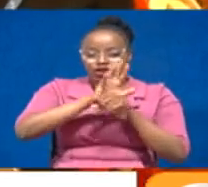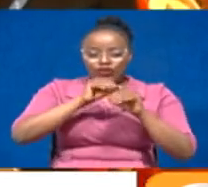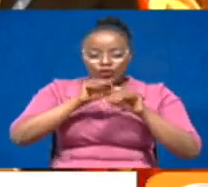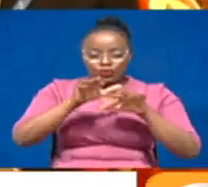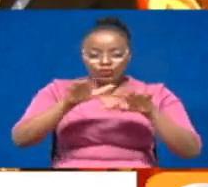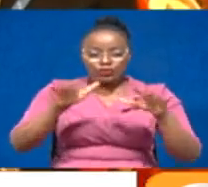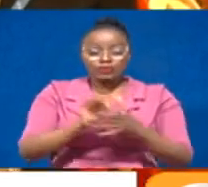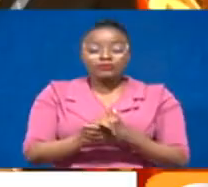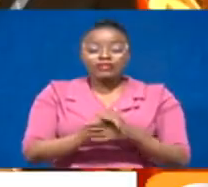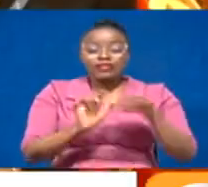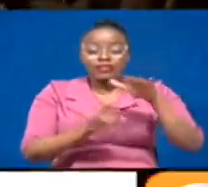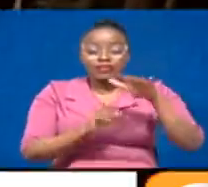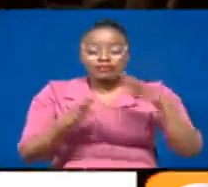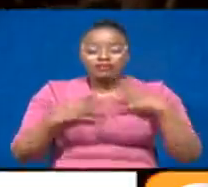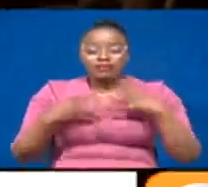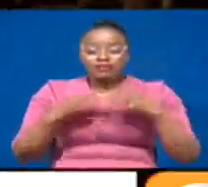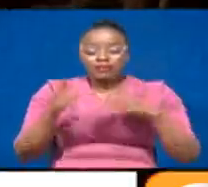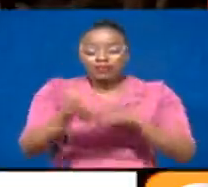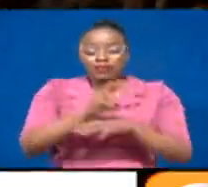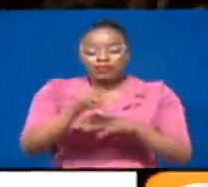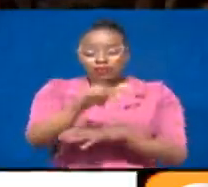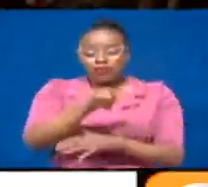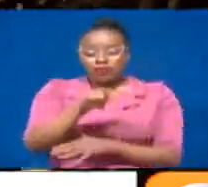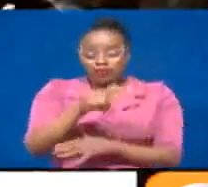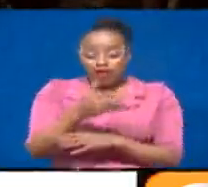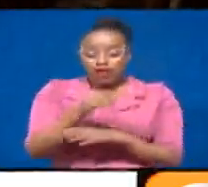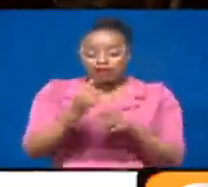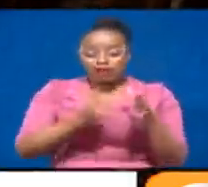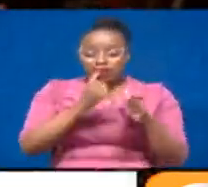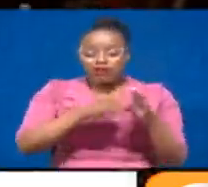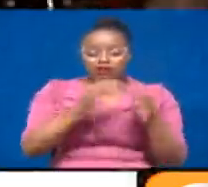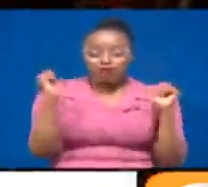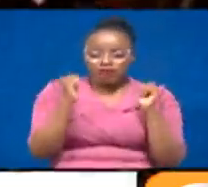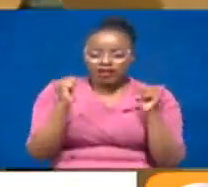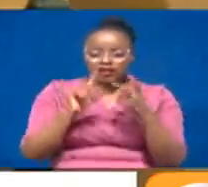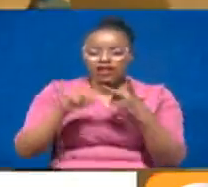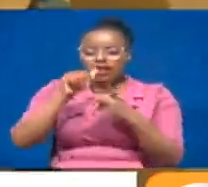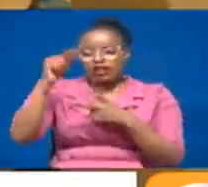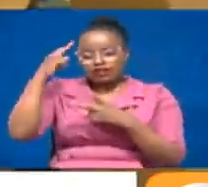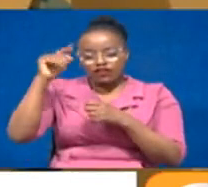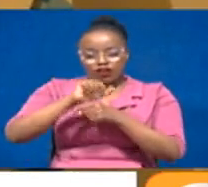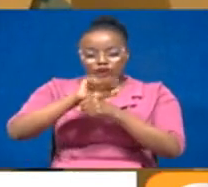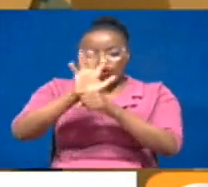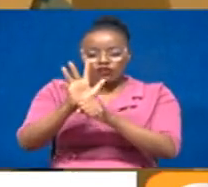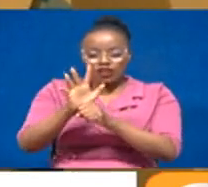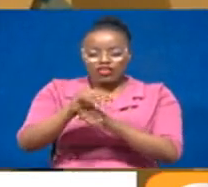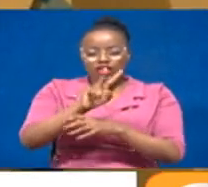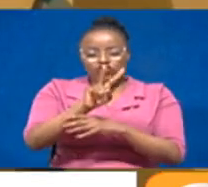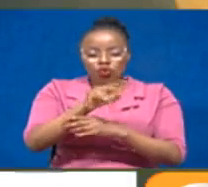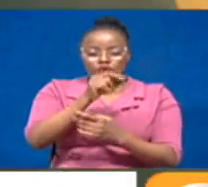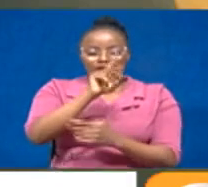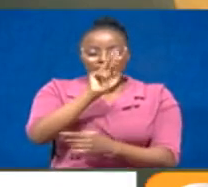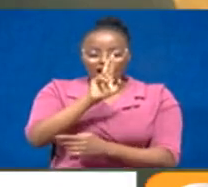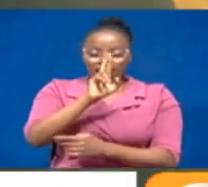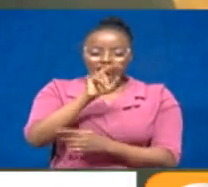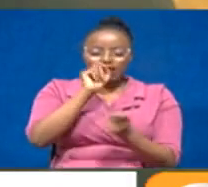This comes as the Ministry of Health commissioned 2 locally manufactured test kits, one for malaria and the other for COVID-19. The 2 rapid diagnostic